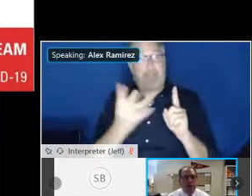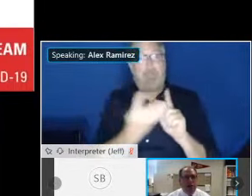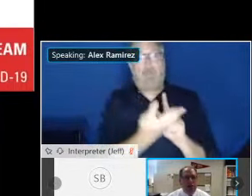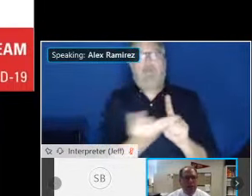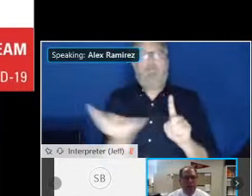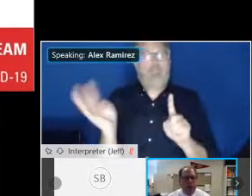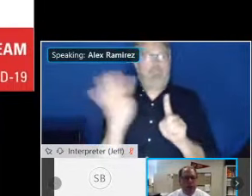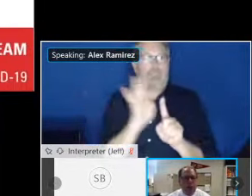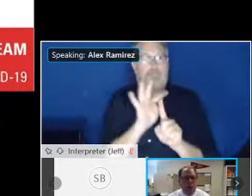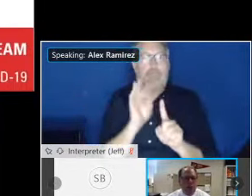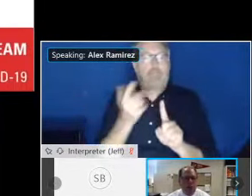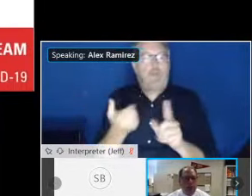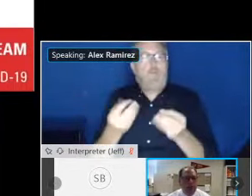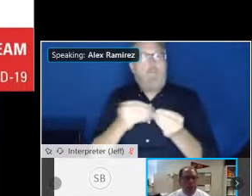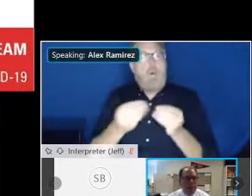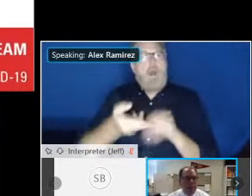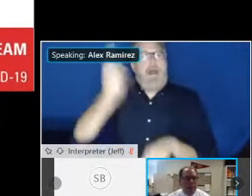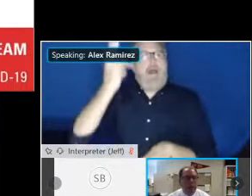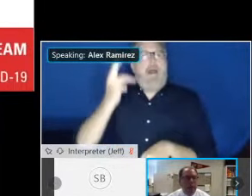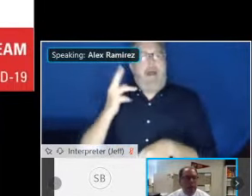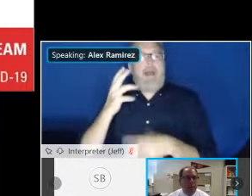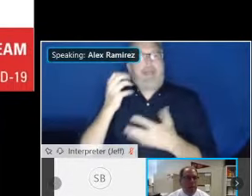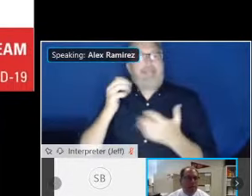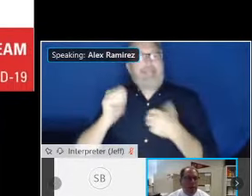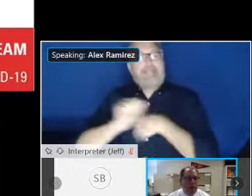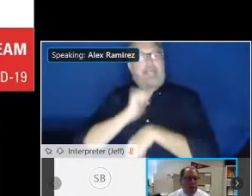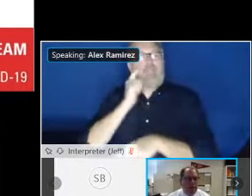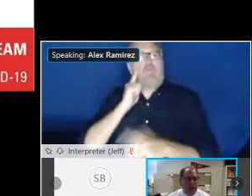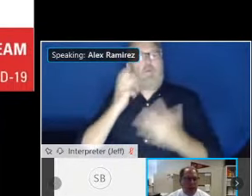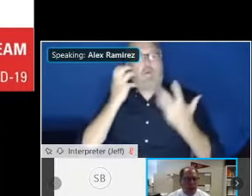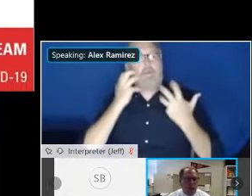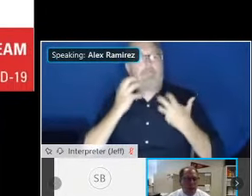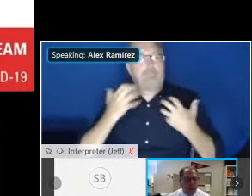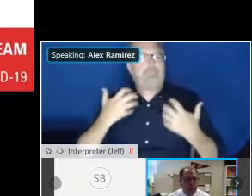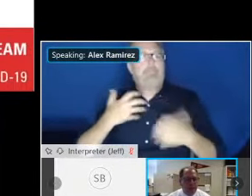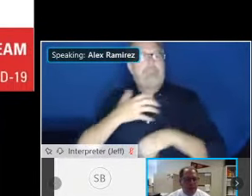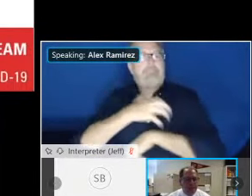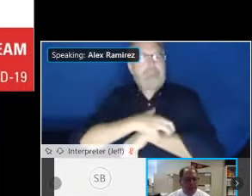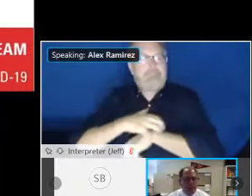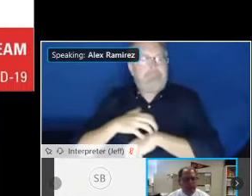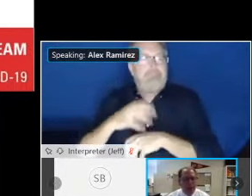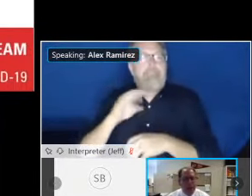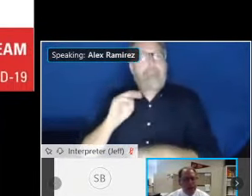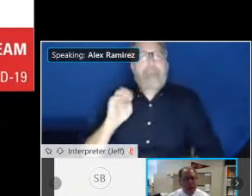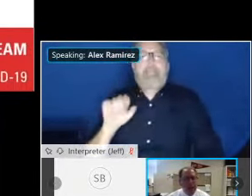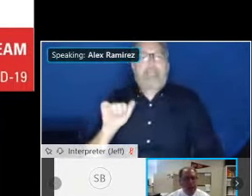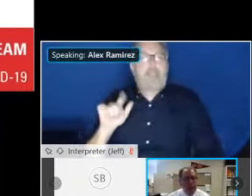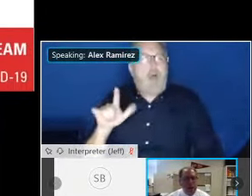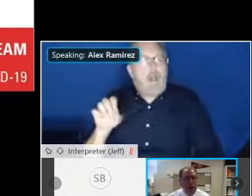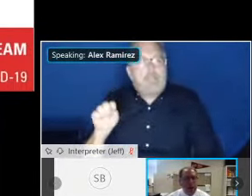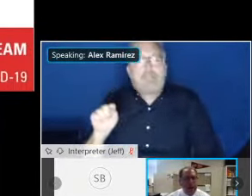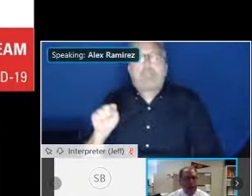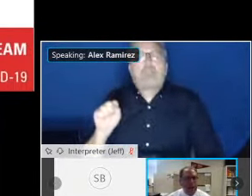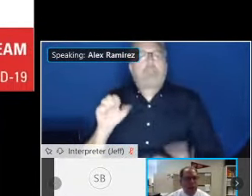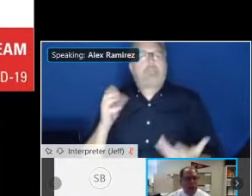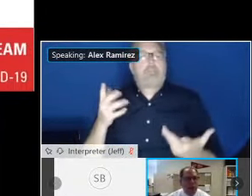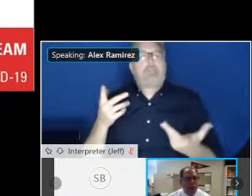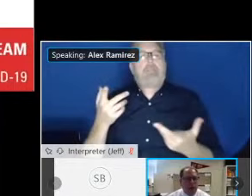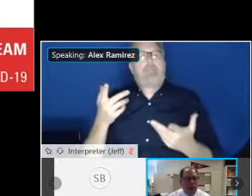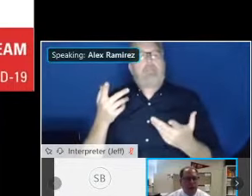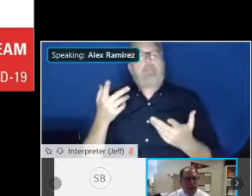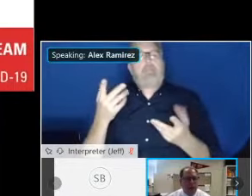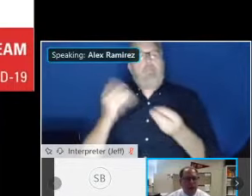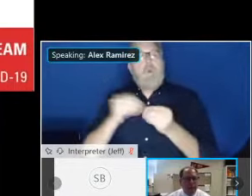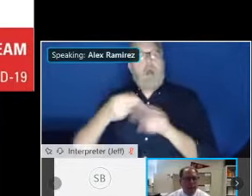higher risk of exposure with measles than maybe something like COVID. So again, if we look at